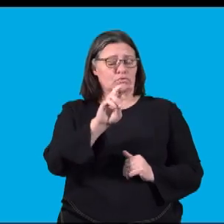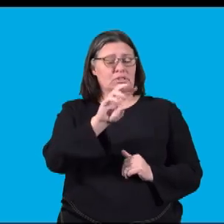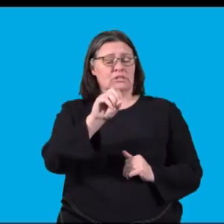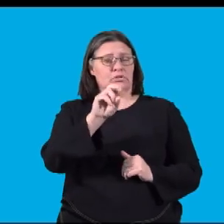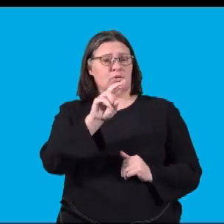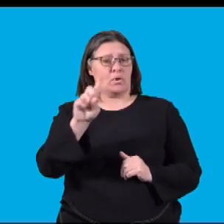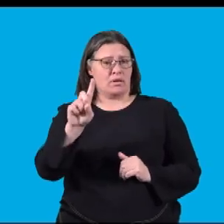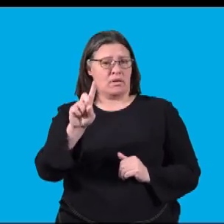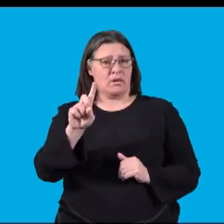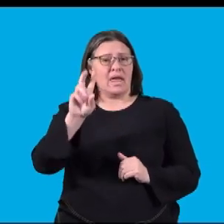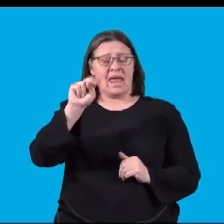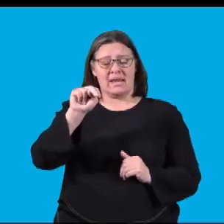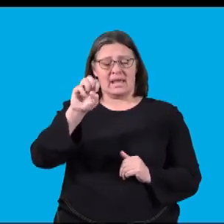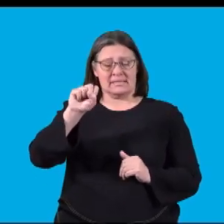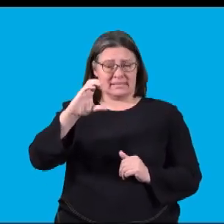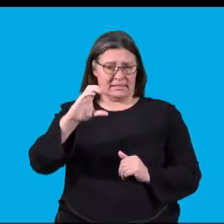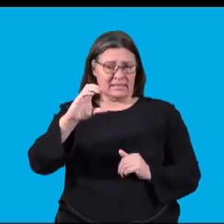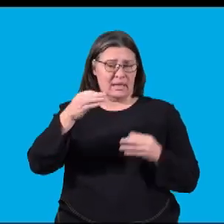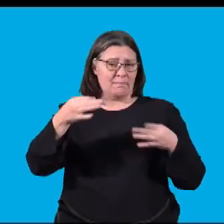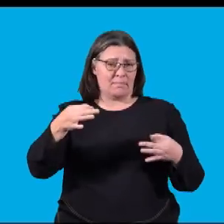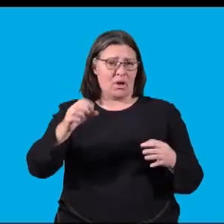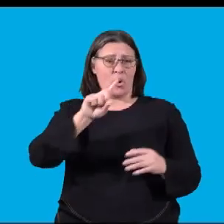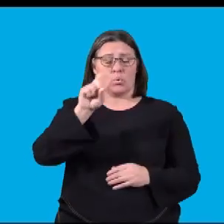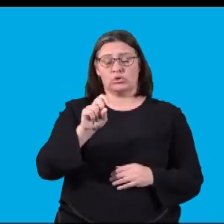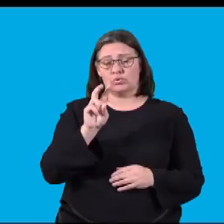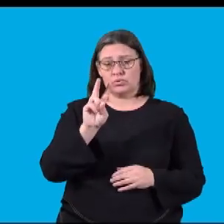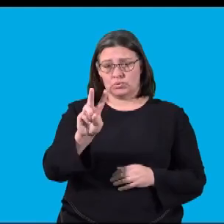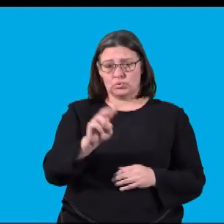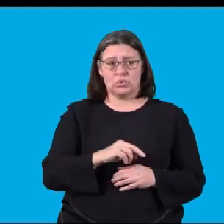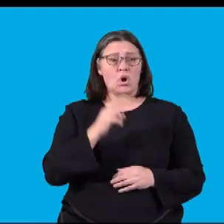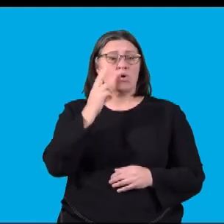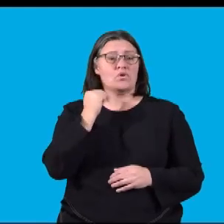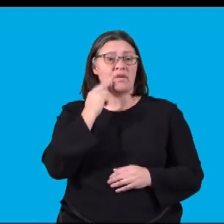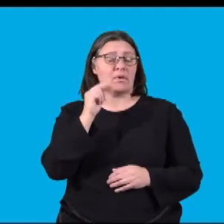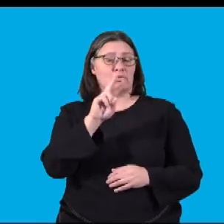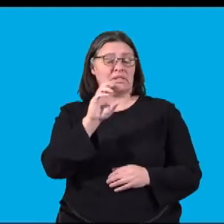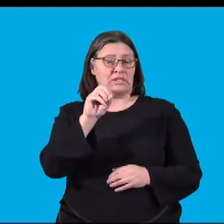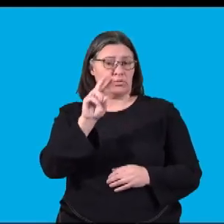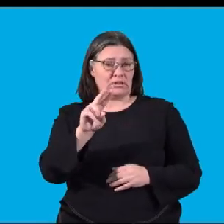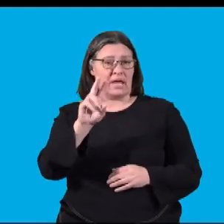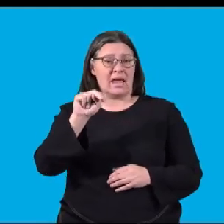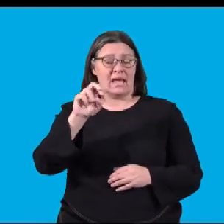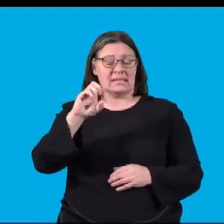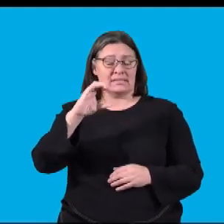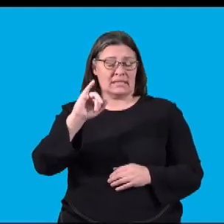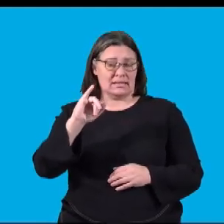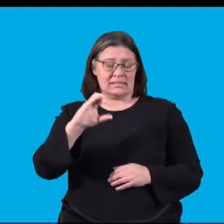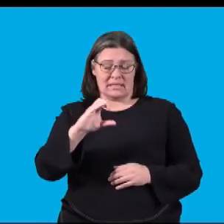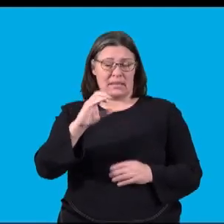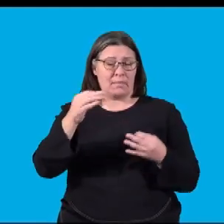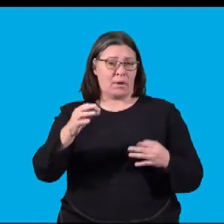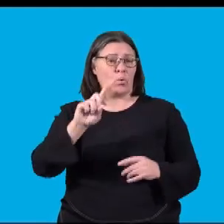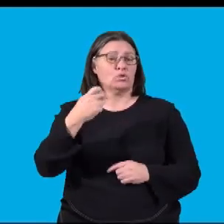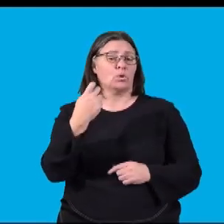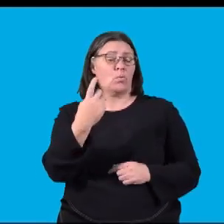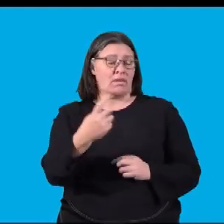2021 NSC paper, question 2, the November 2020 NSC paper,